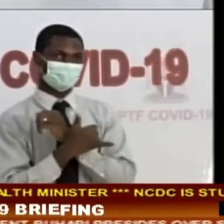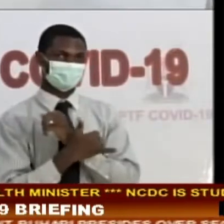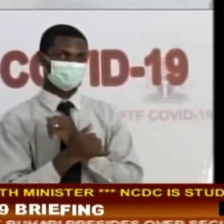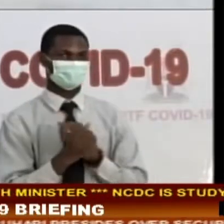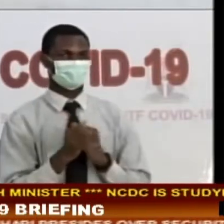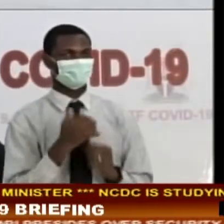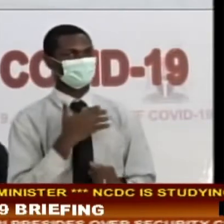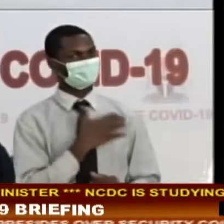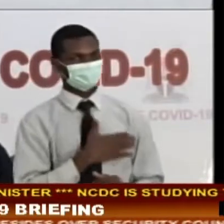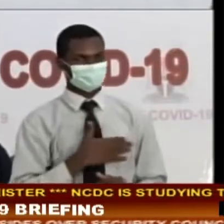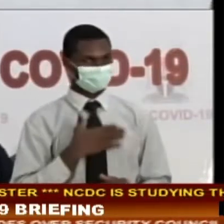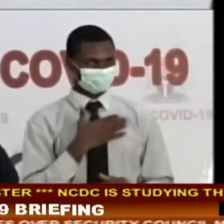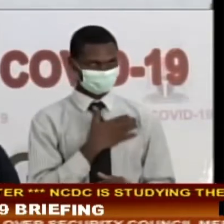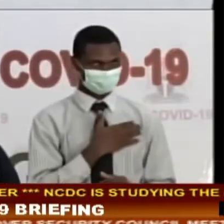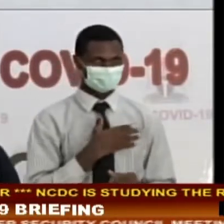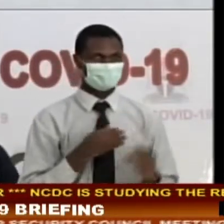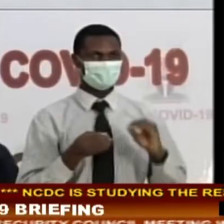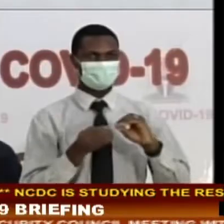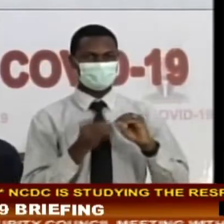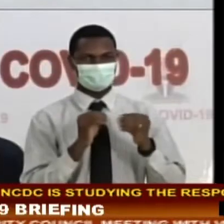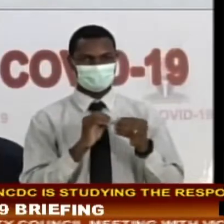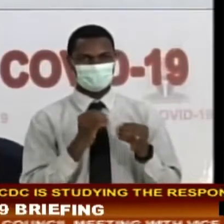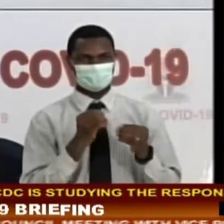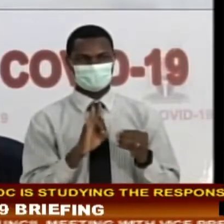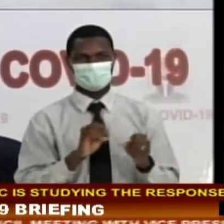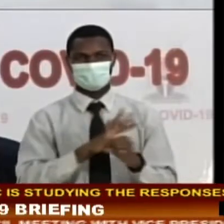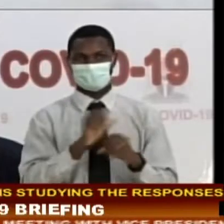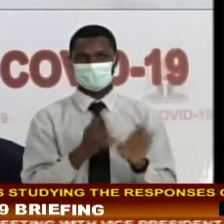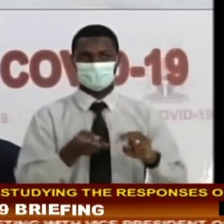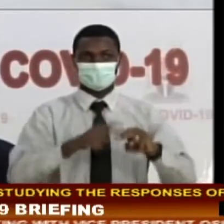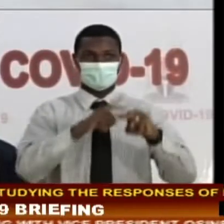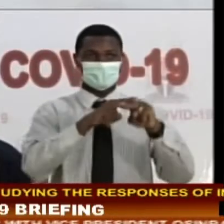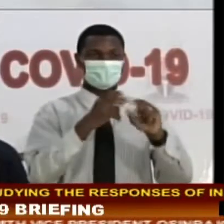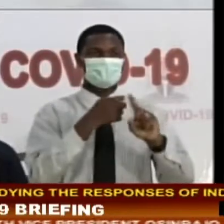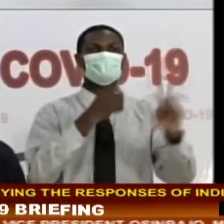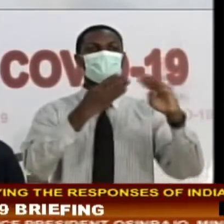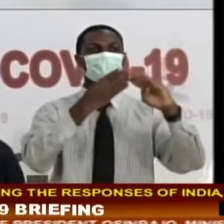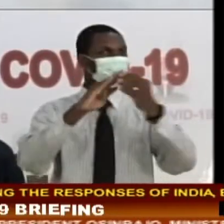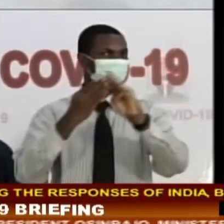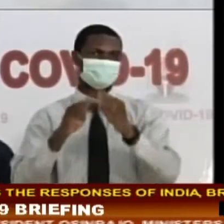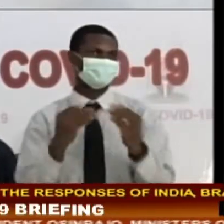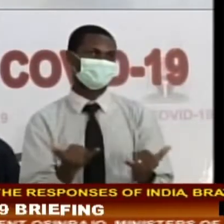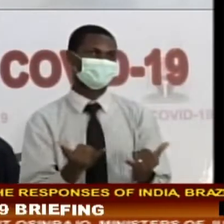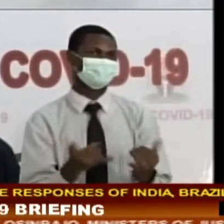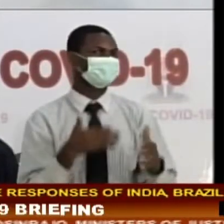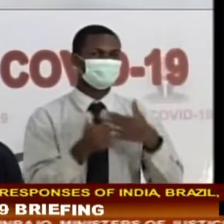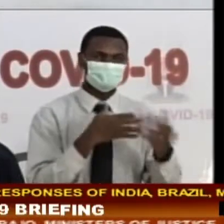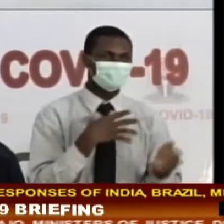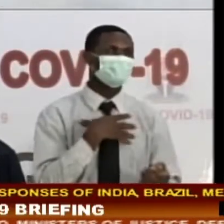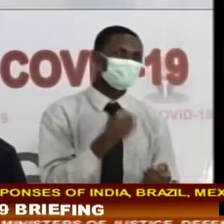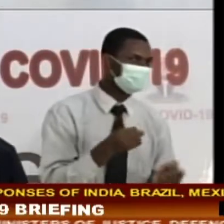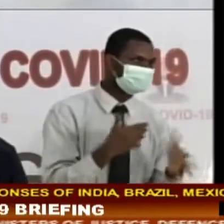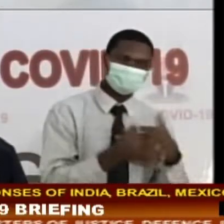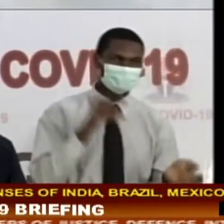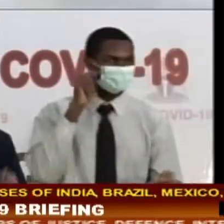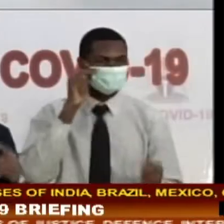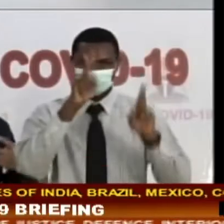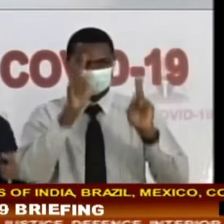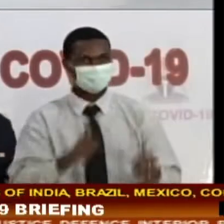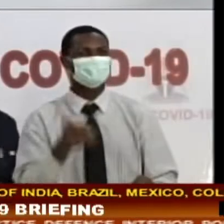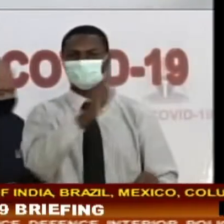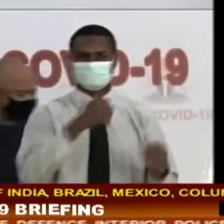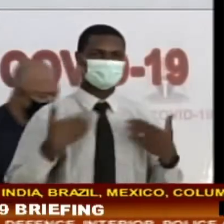moment we have increased cases of community transmission of the virus anyone in Nigeria can transmit the disease so let us